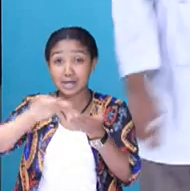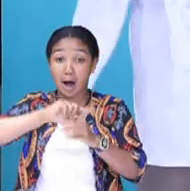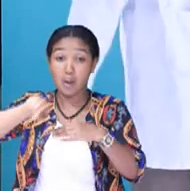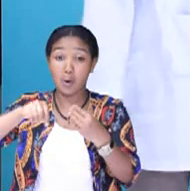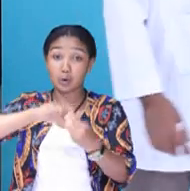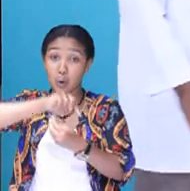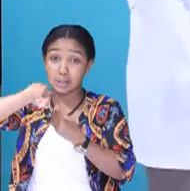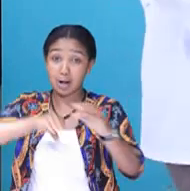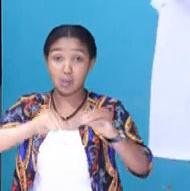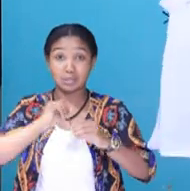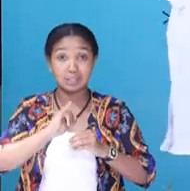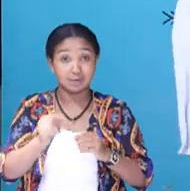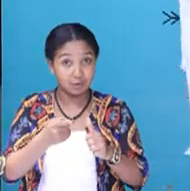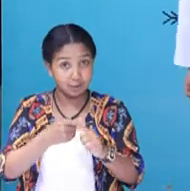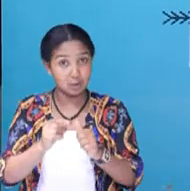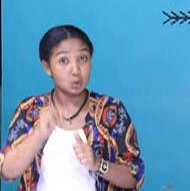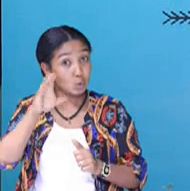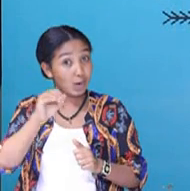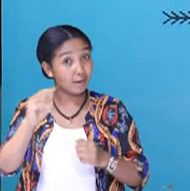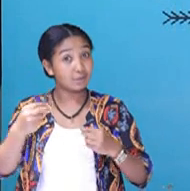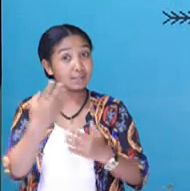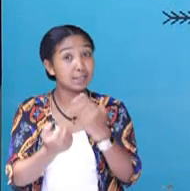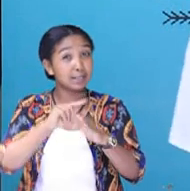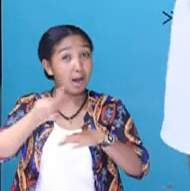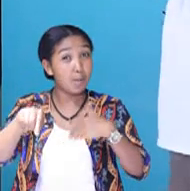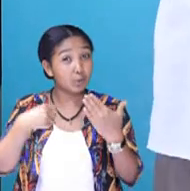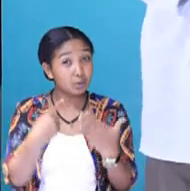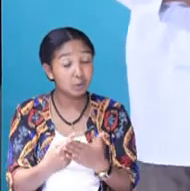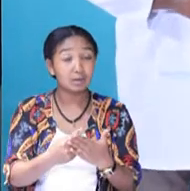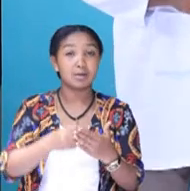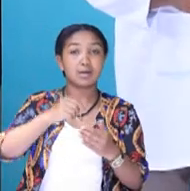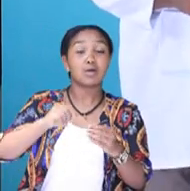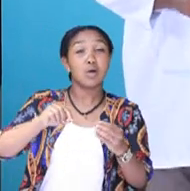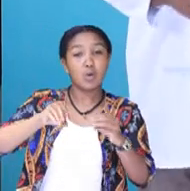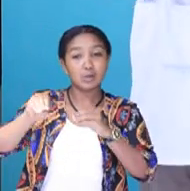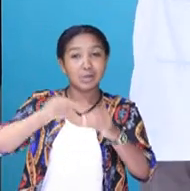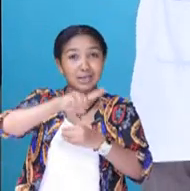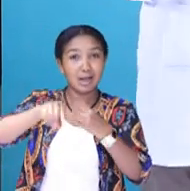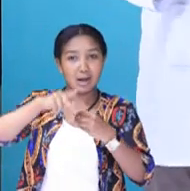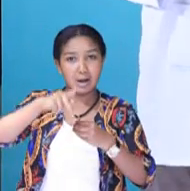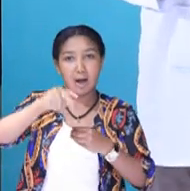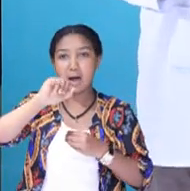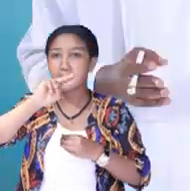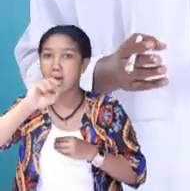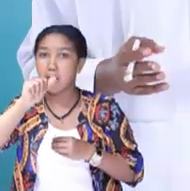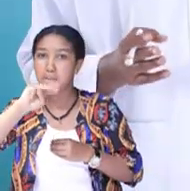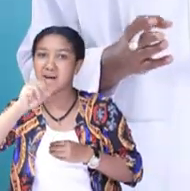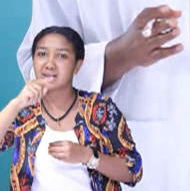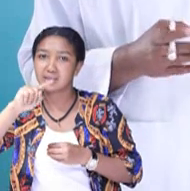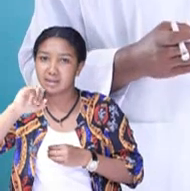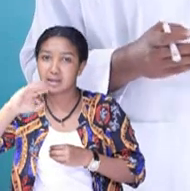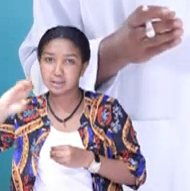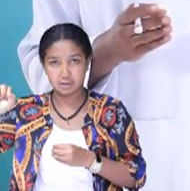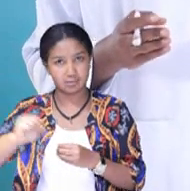rotational motion is, first, we should have to discuss about rotational kinematics. kinematics. There is a kinematics part. I hope